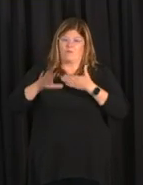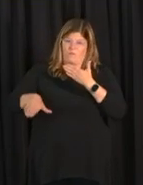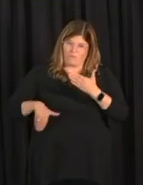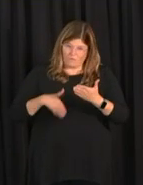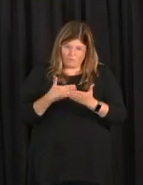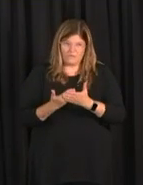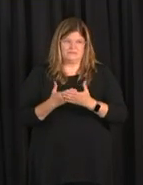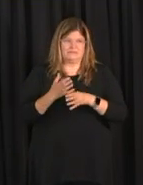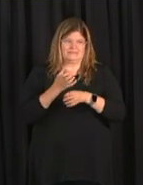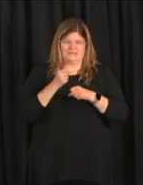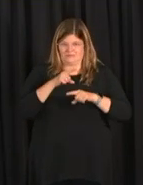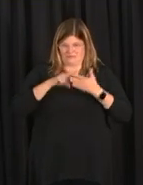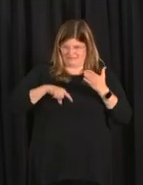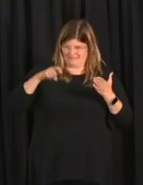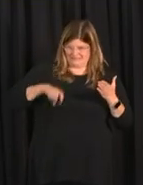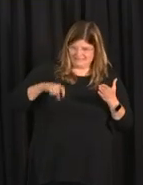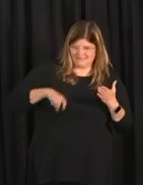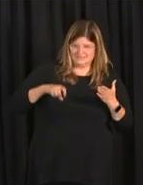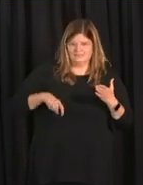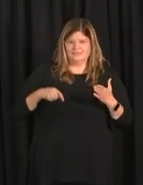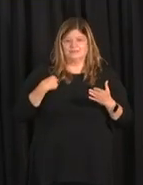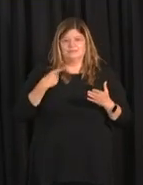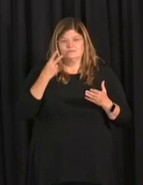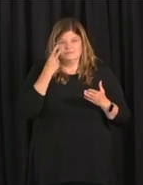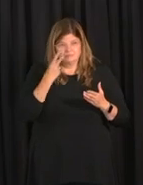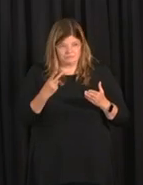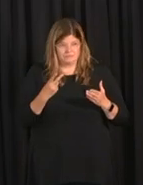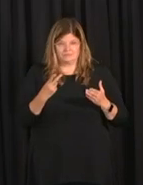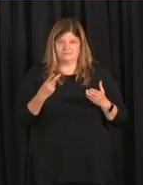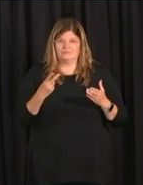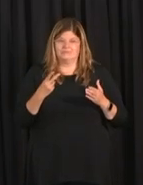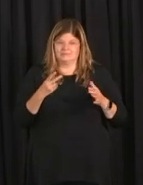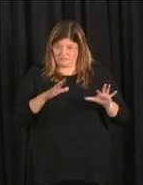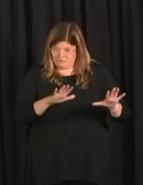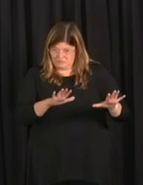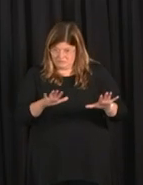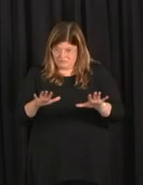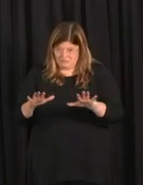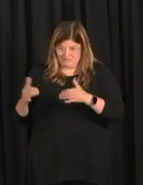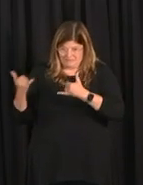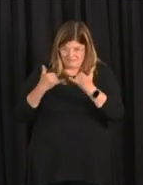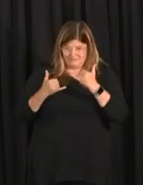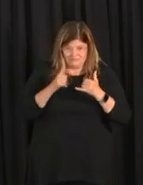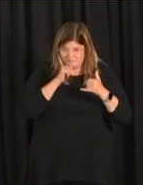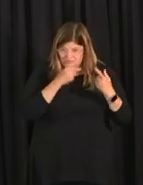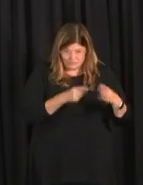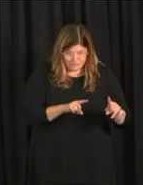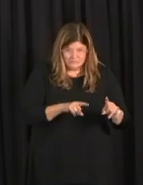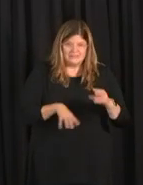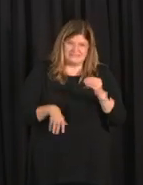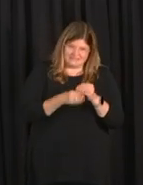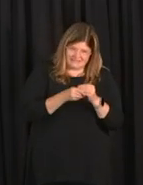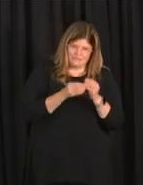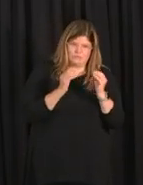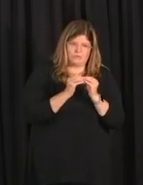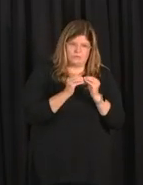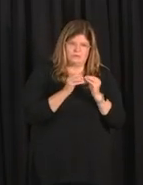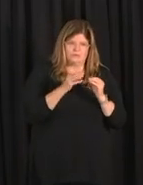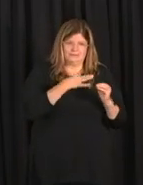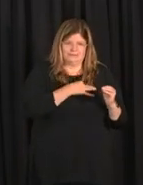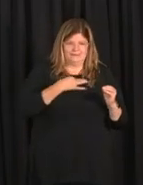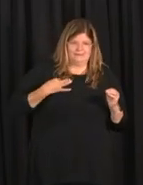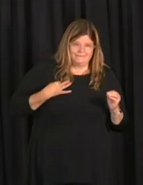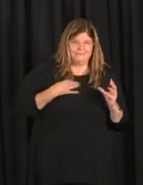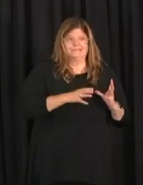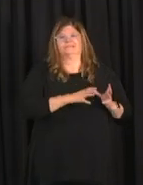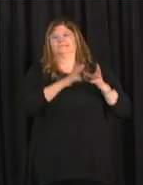that we need. And you've seen already when just the phone calls didn't work, we added our